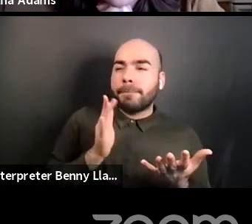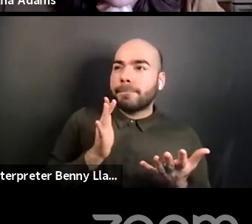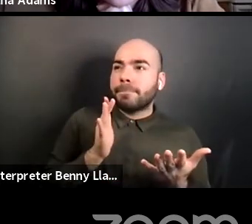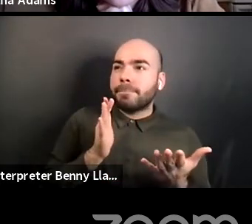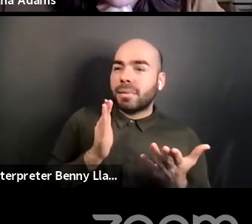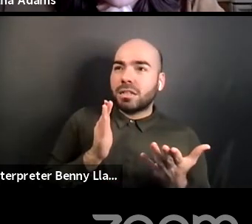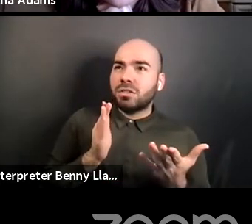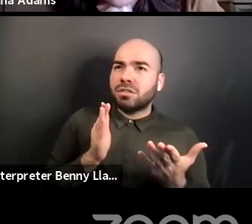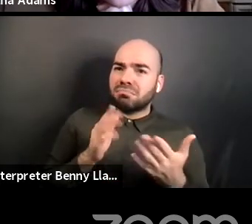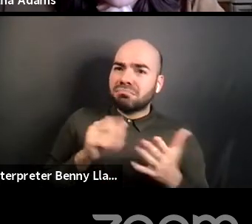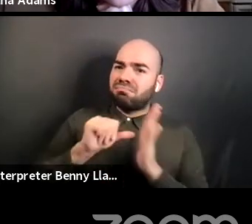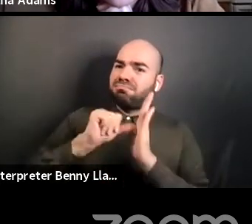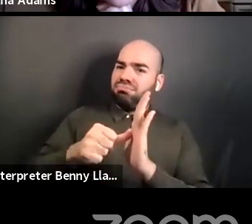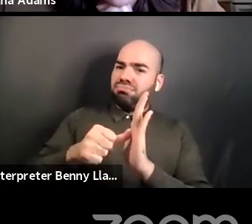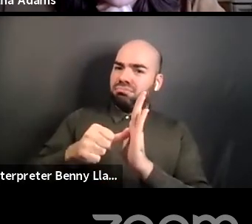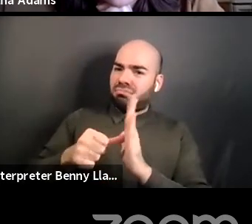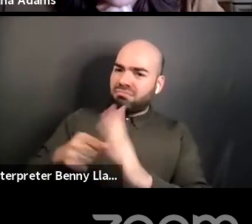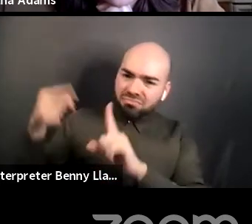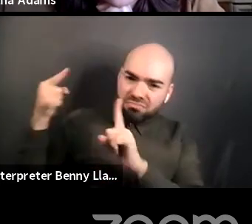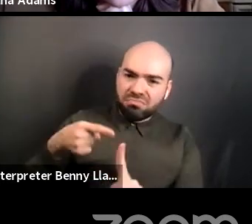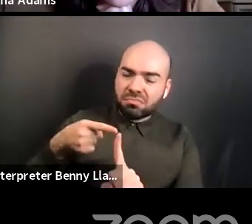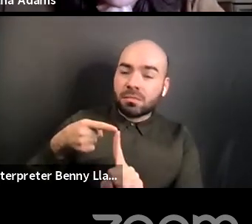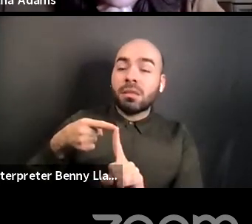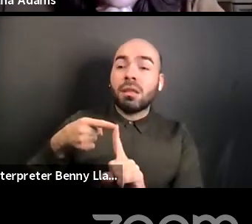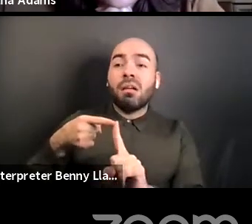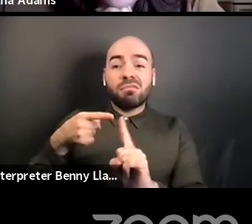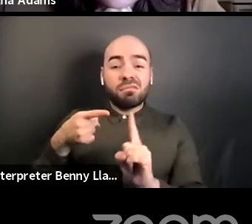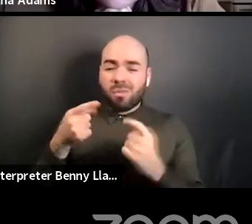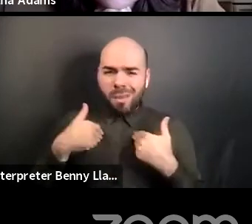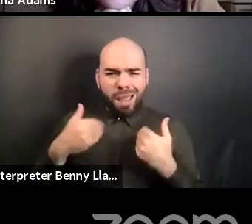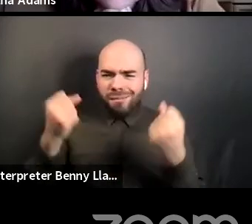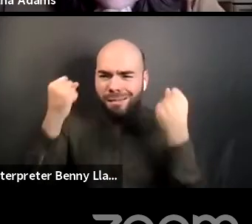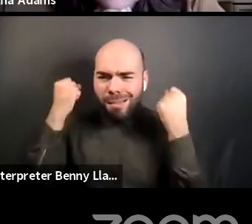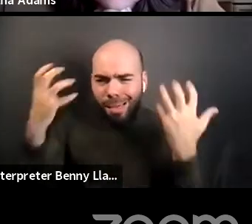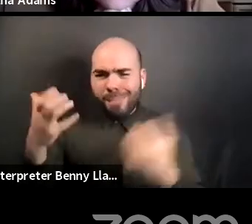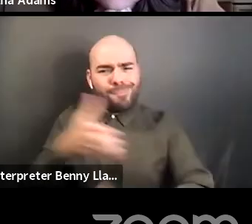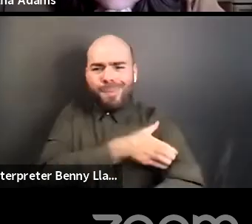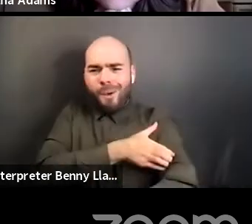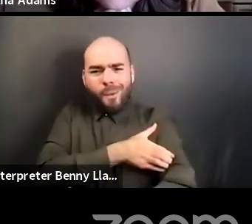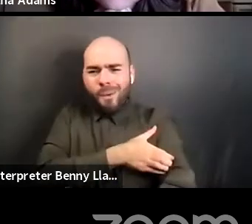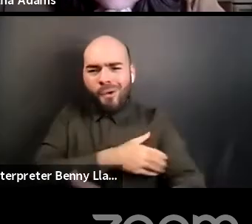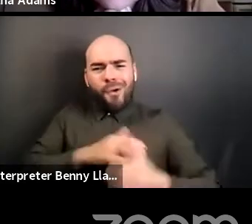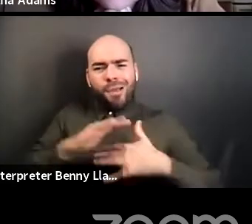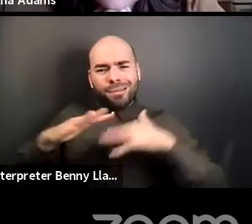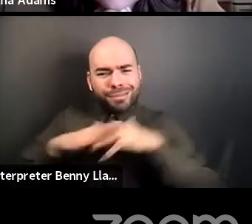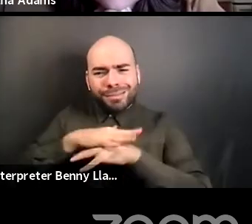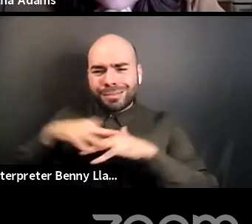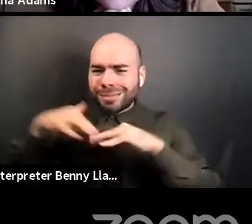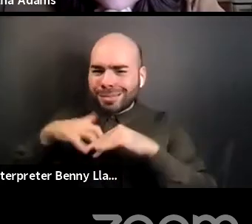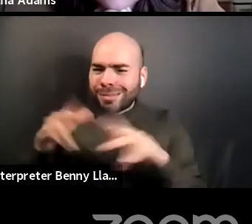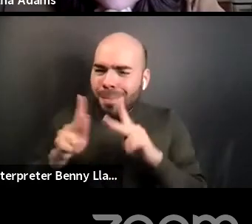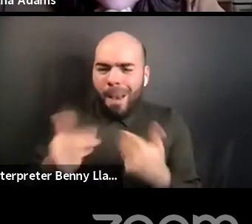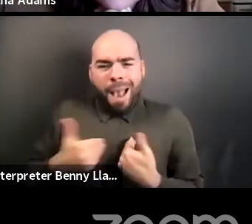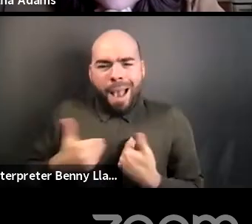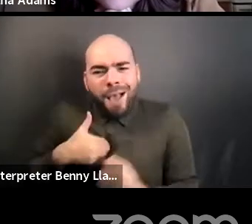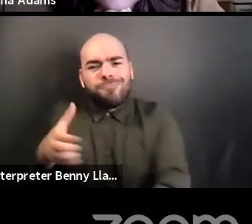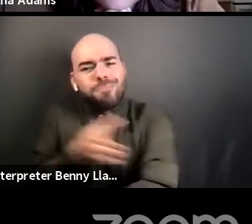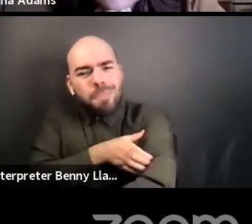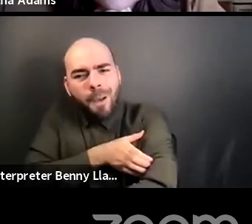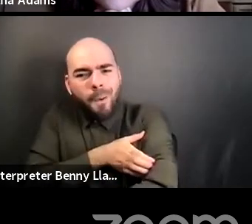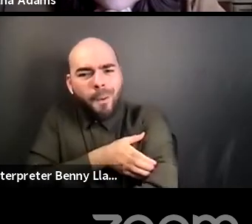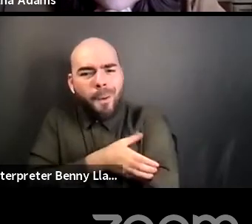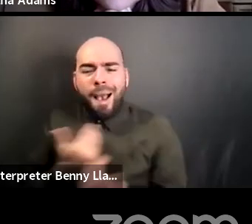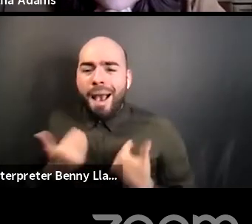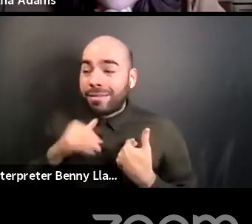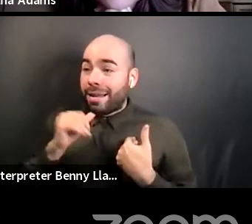point here is that we have a lot of the power to have this conversation and not be stuck in this, well,